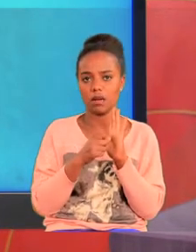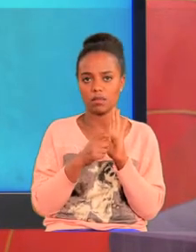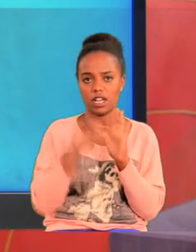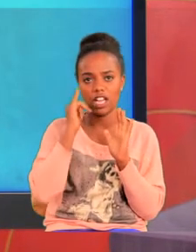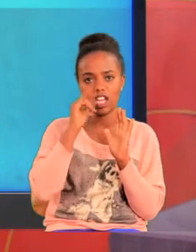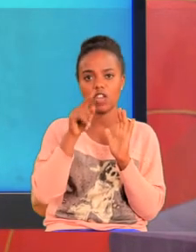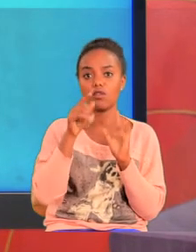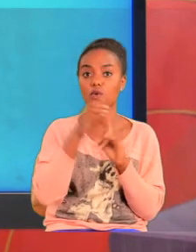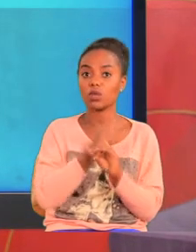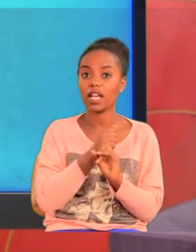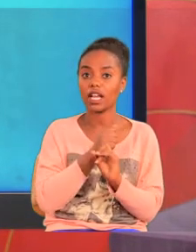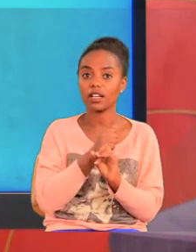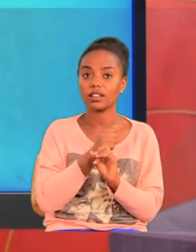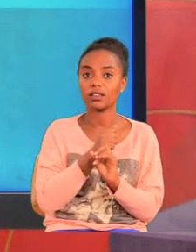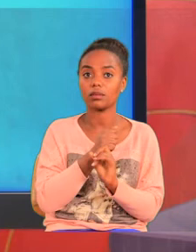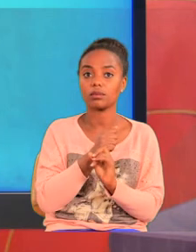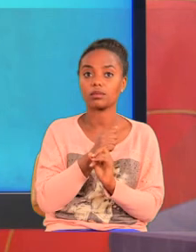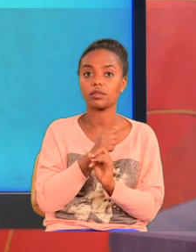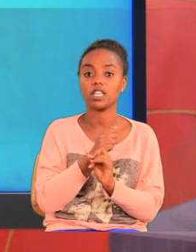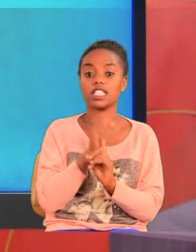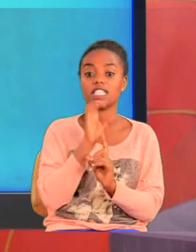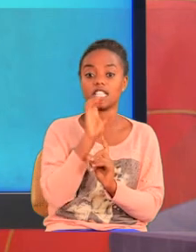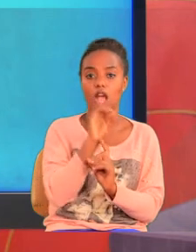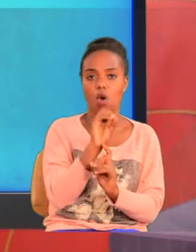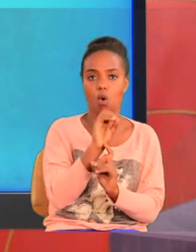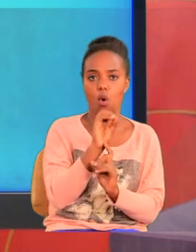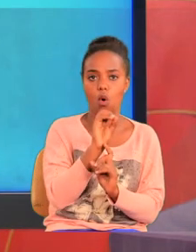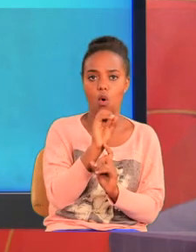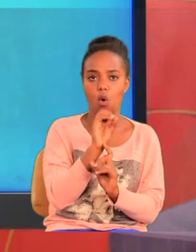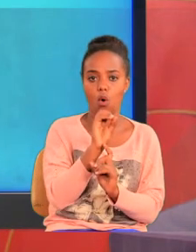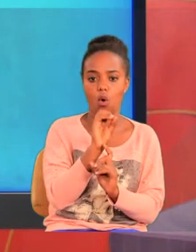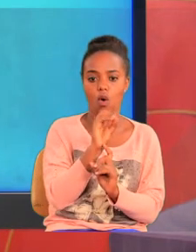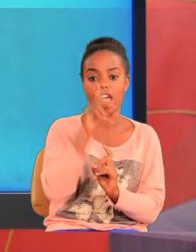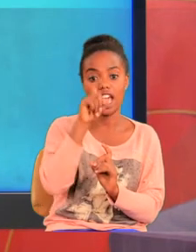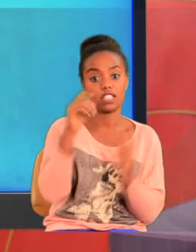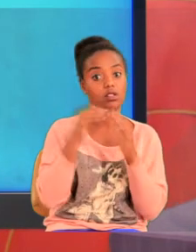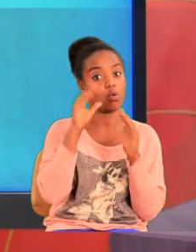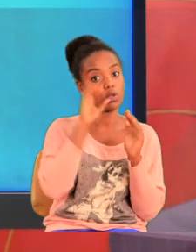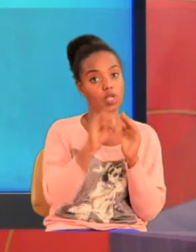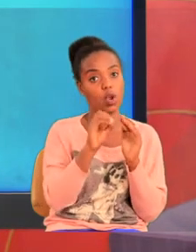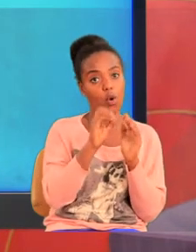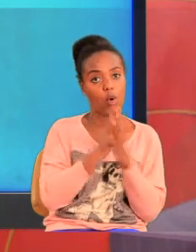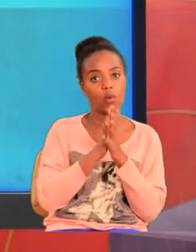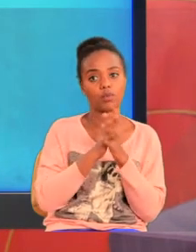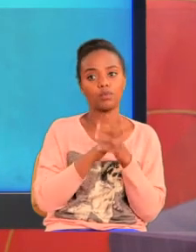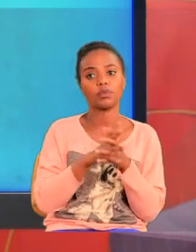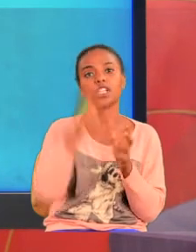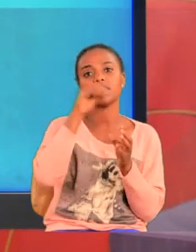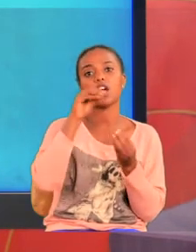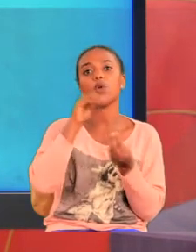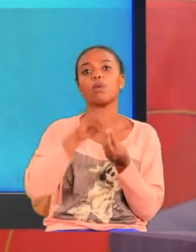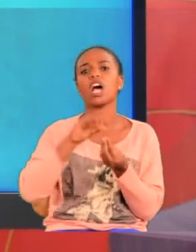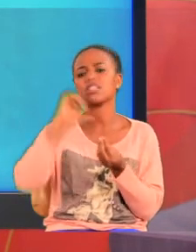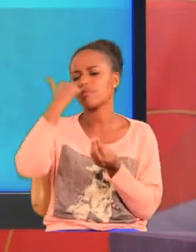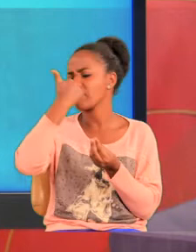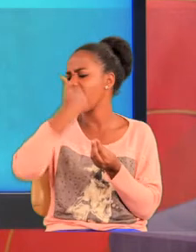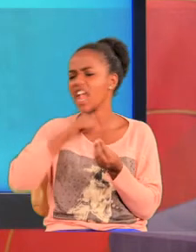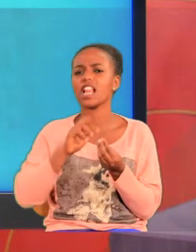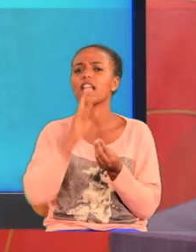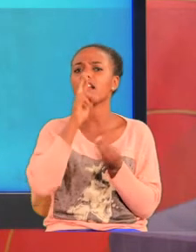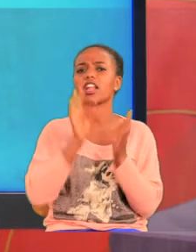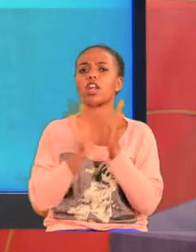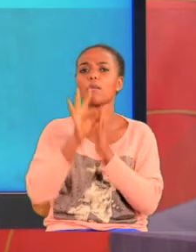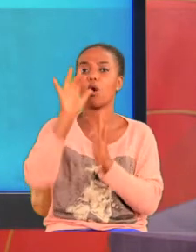if you take 0, if you take x to be 0, 0 plus any real